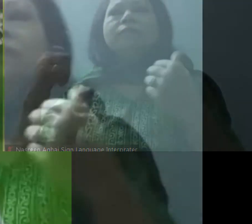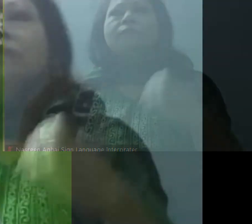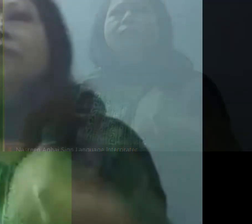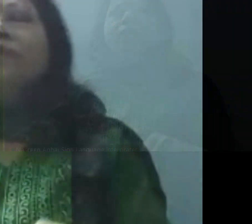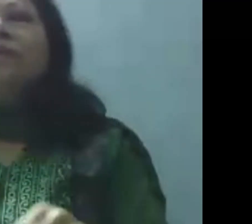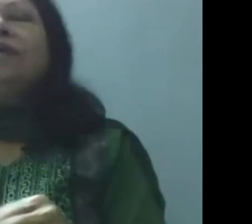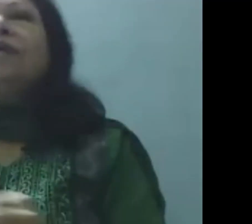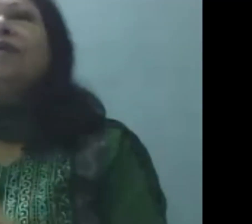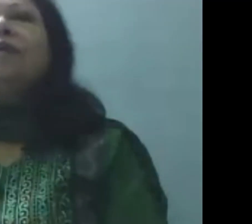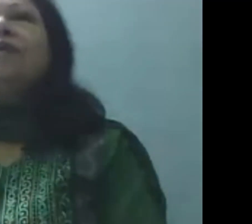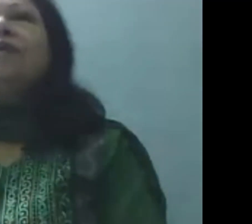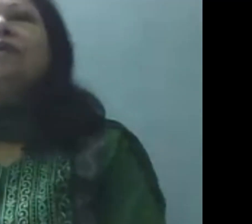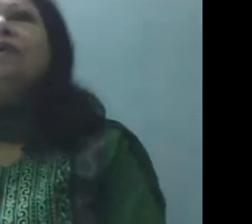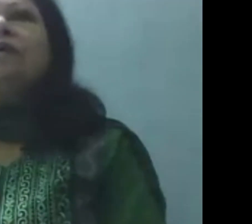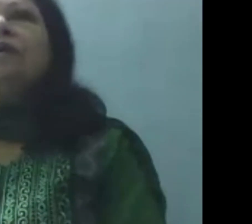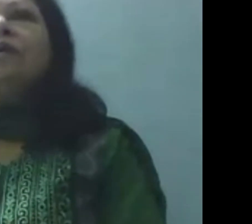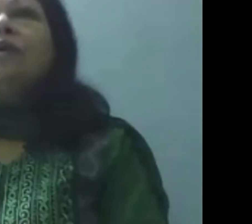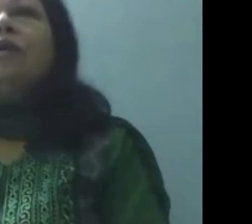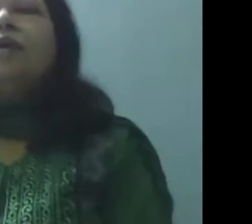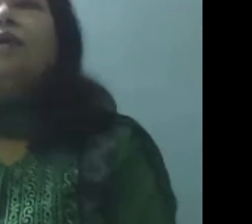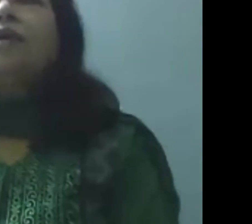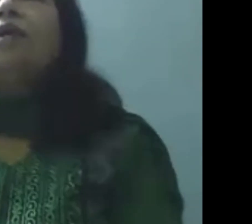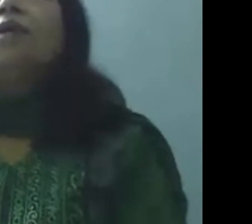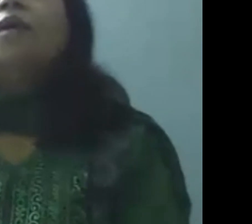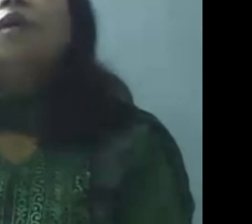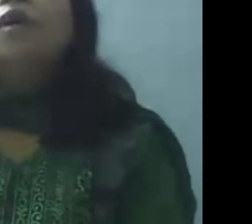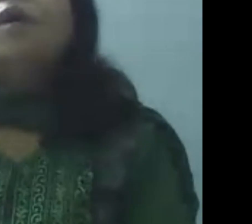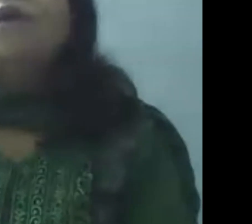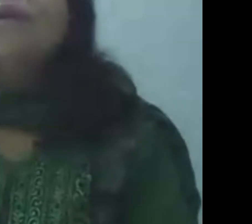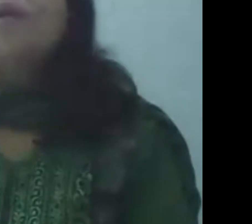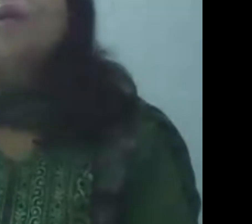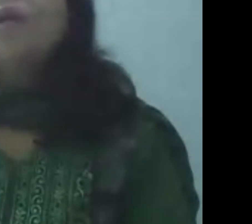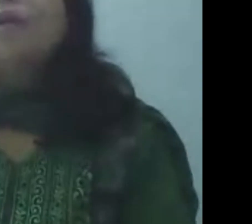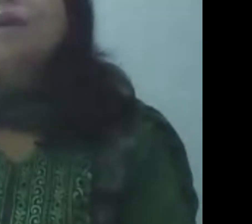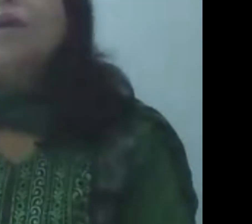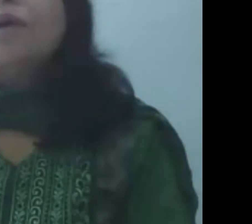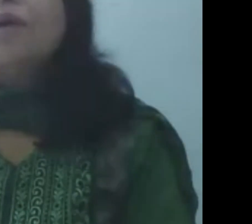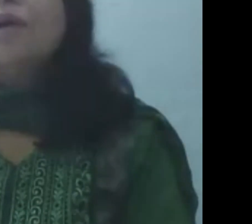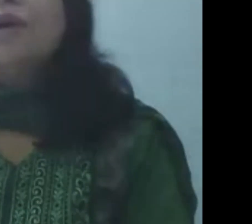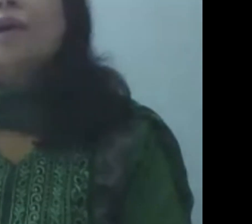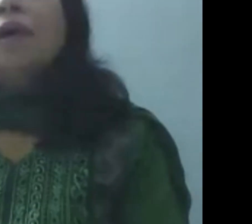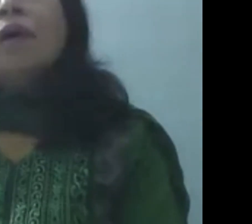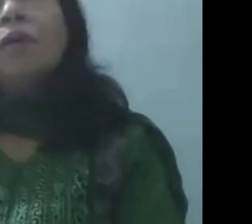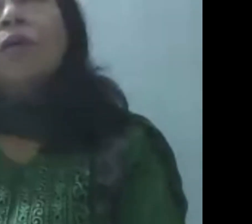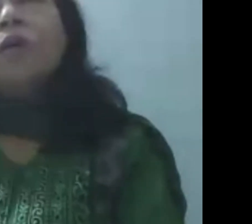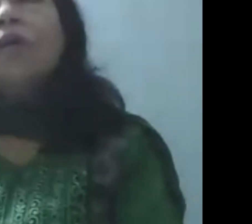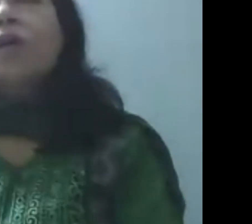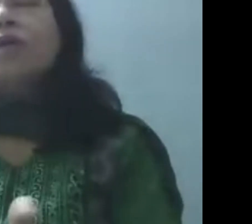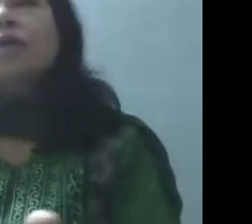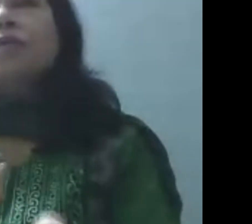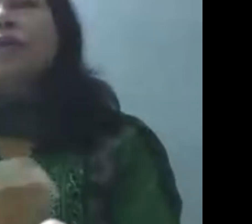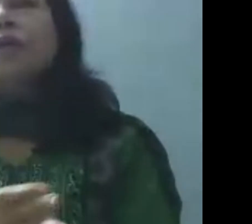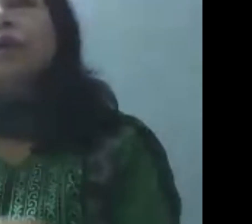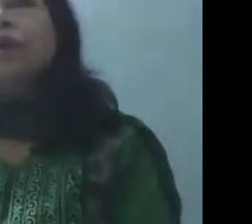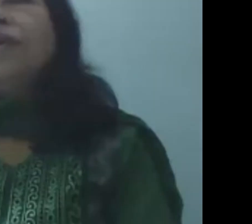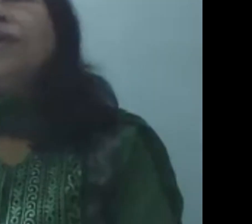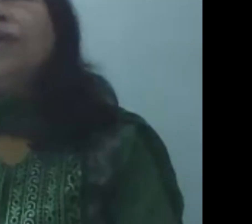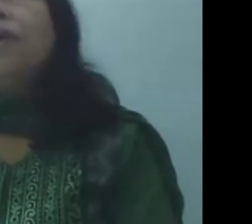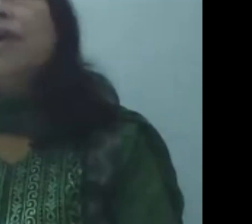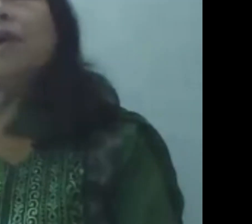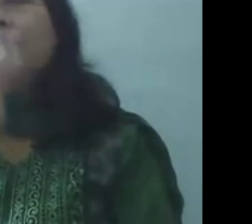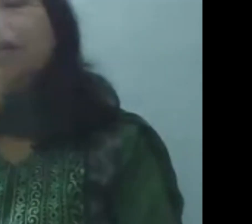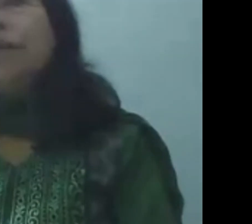disability, started with using the Dragon speech recognition program. And whenever I speak to